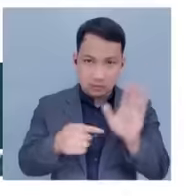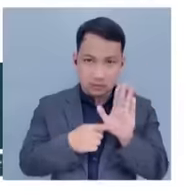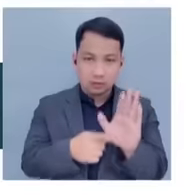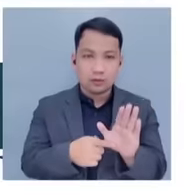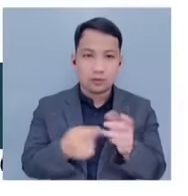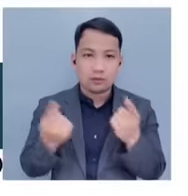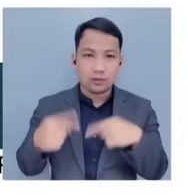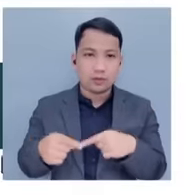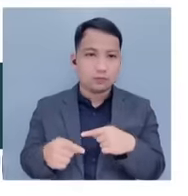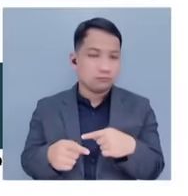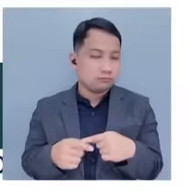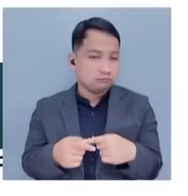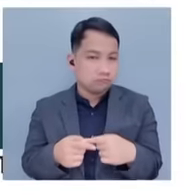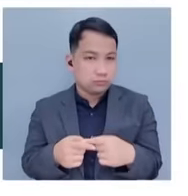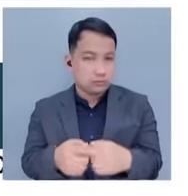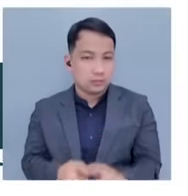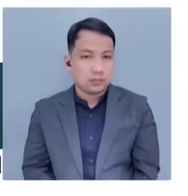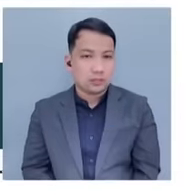was that